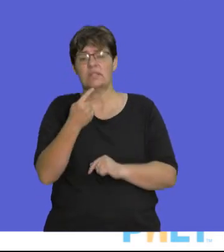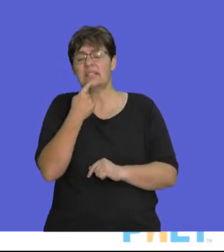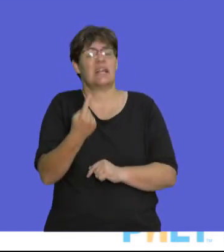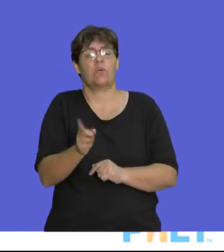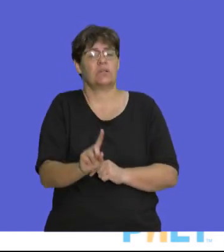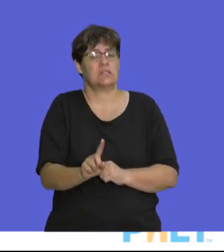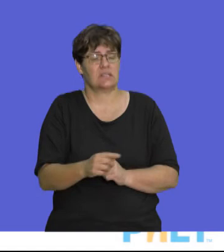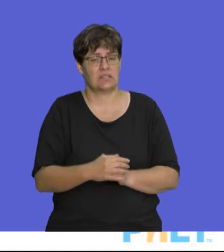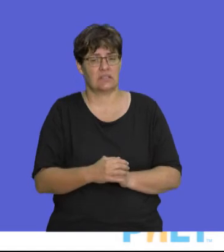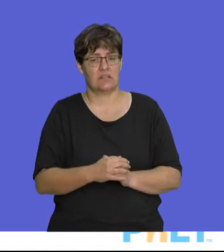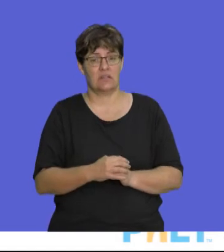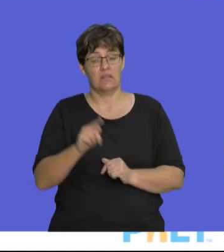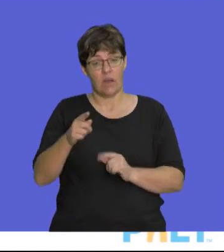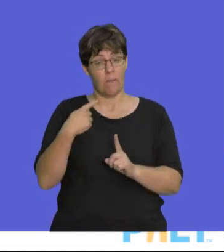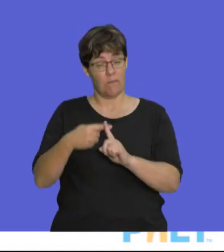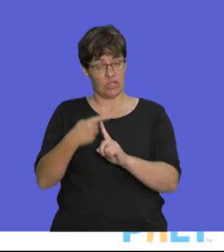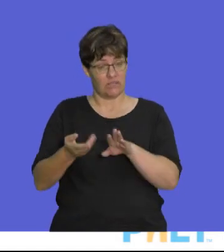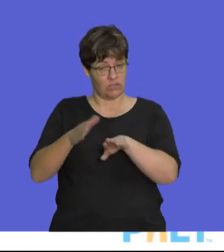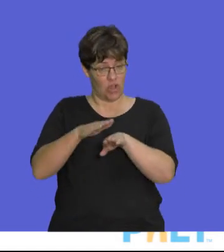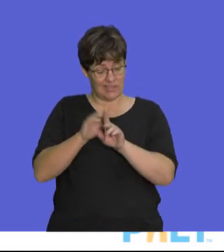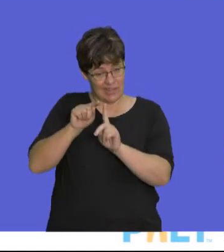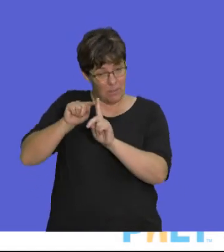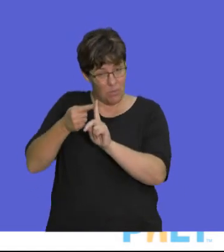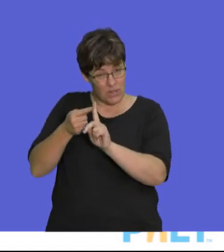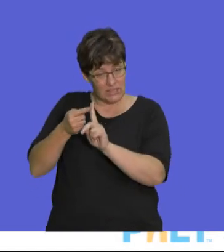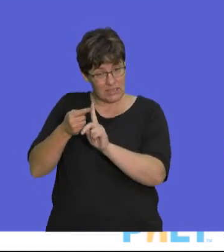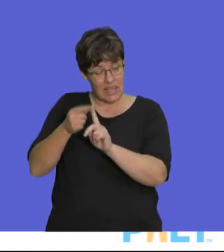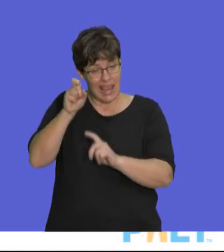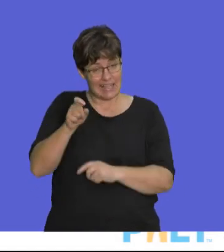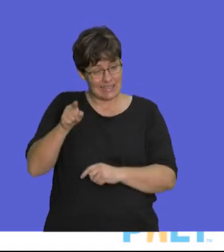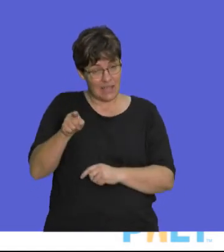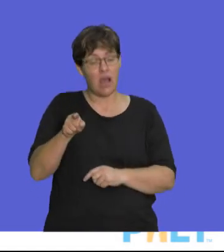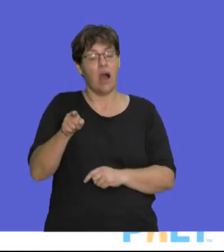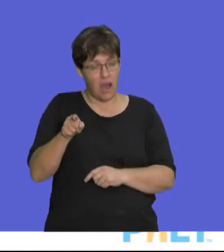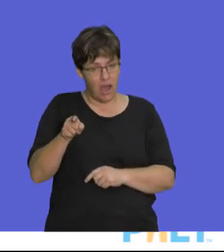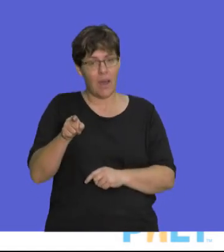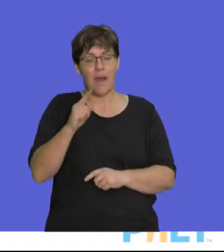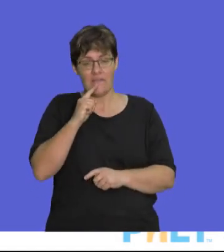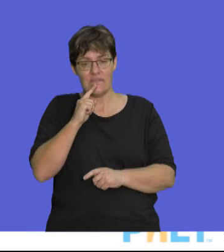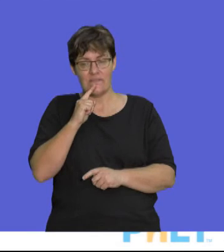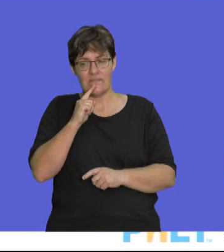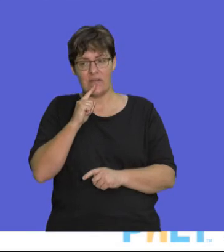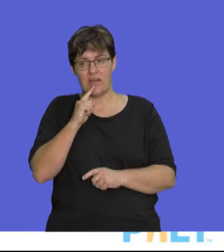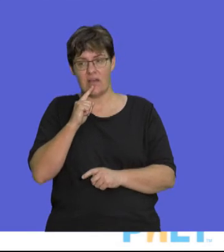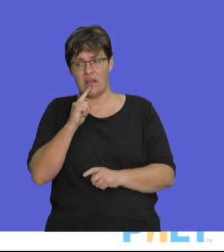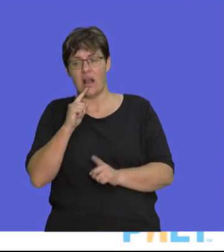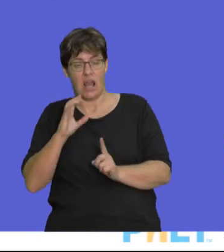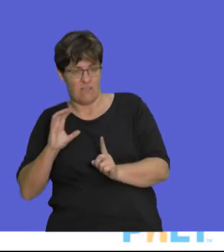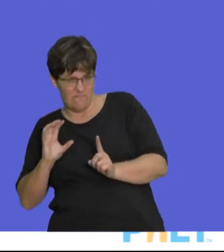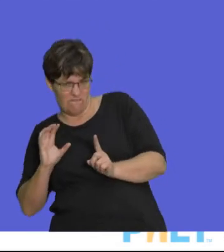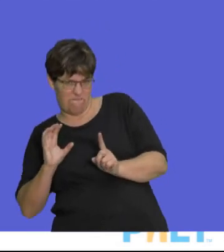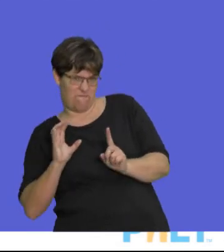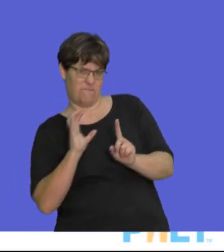this says to us is that the unit positive charge at that point X actually experiences a force towards